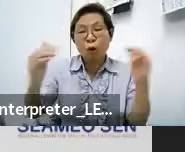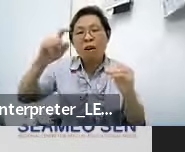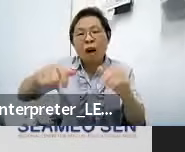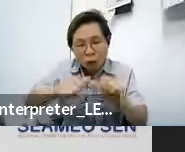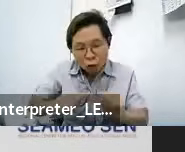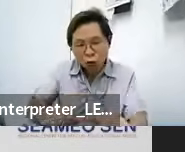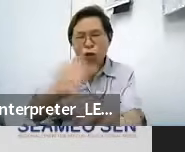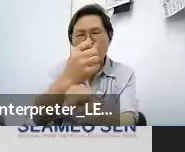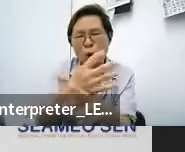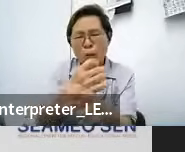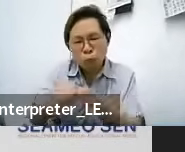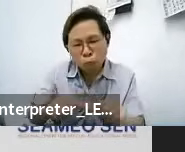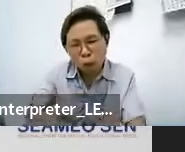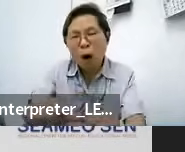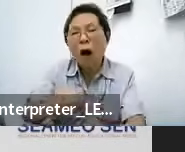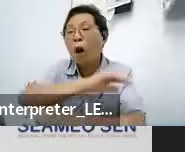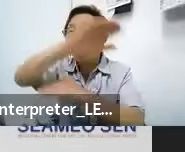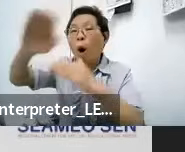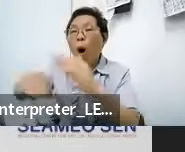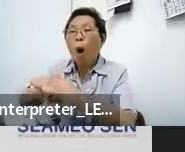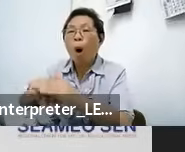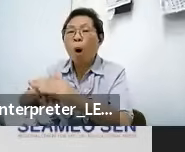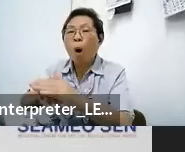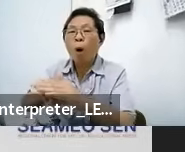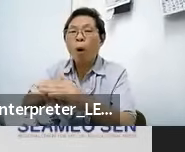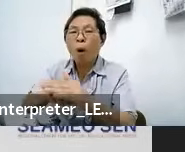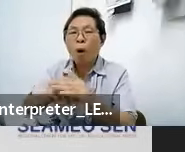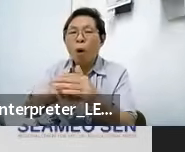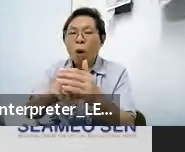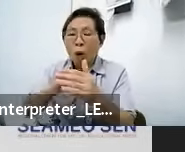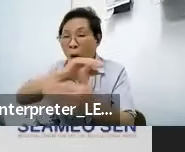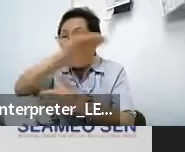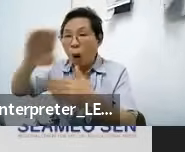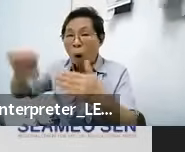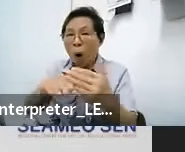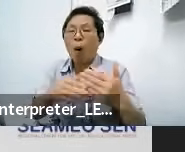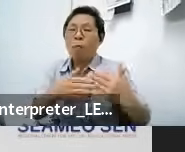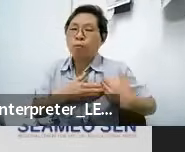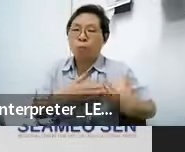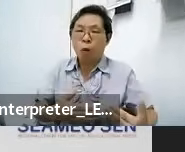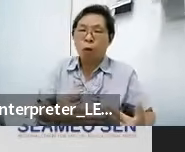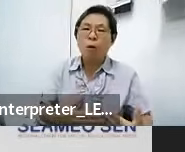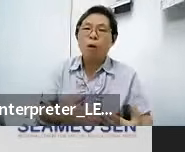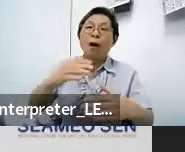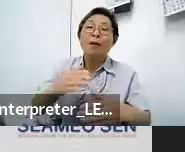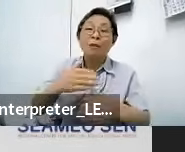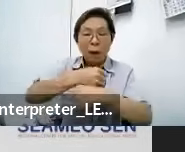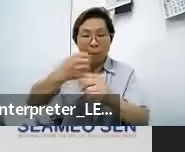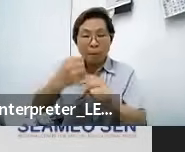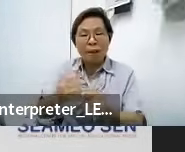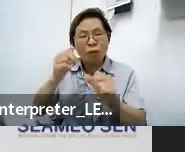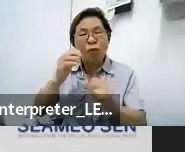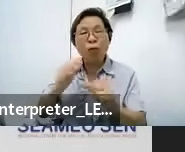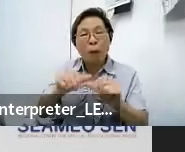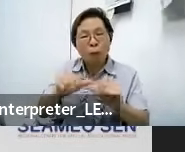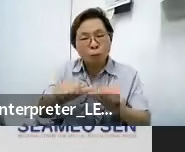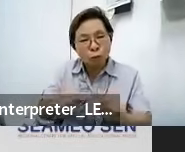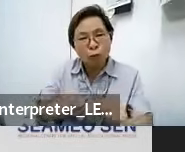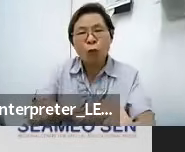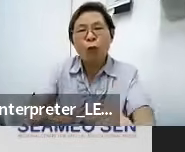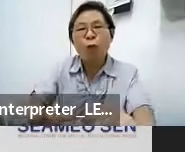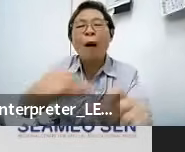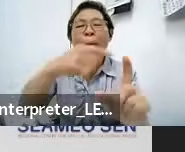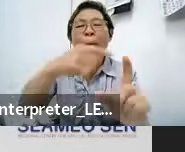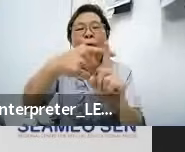and collective dedication. Together, we can create lasting impact and positive change in the education